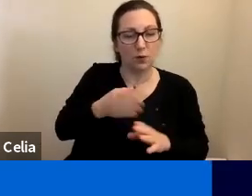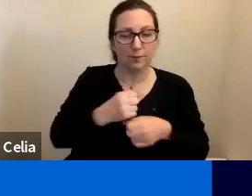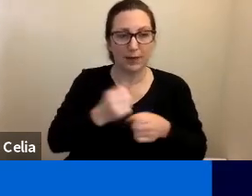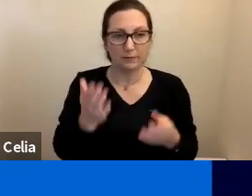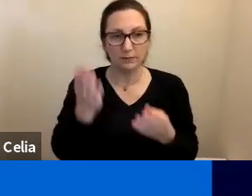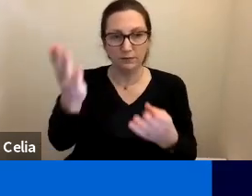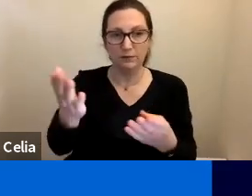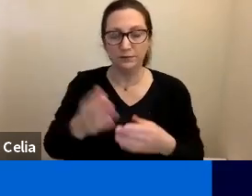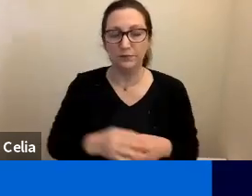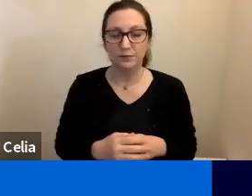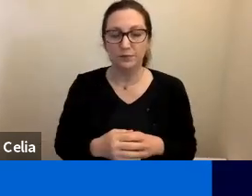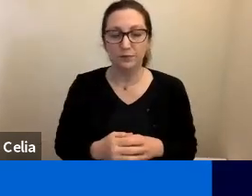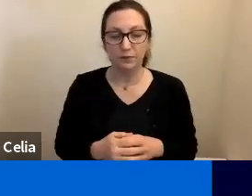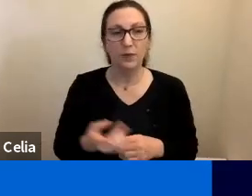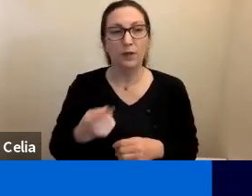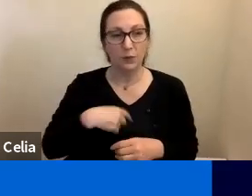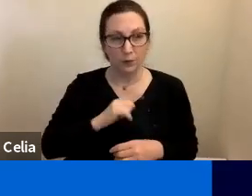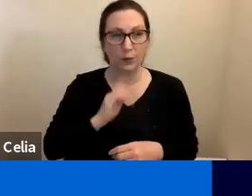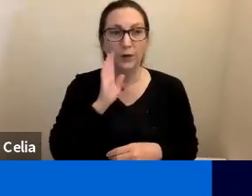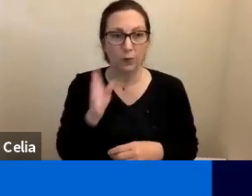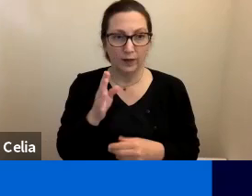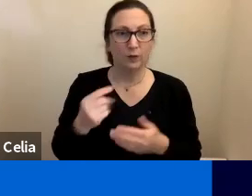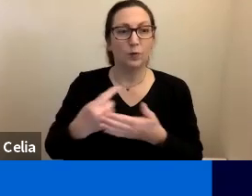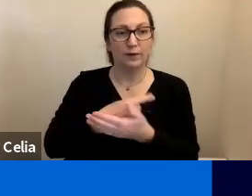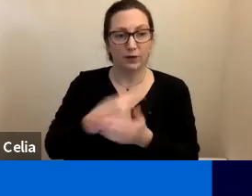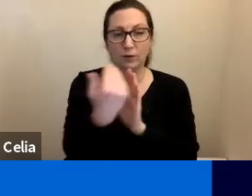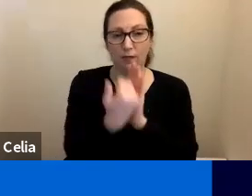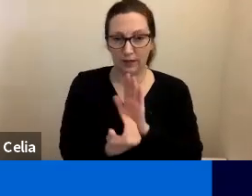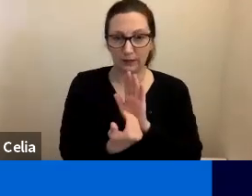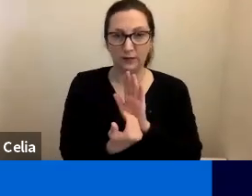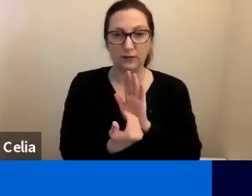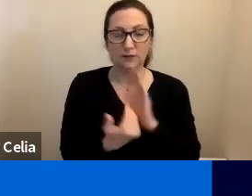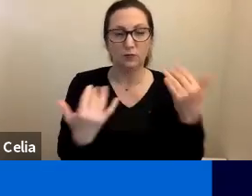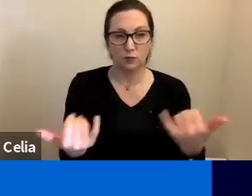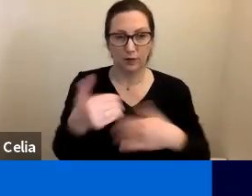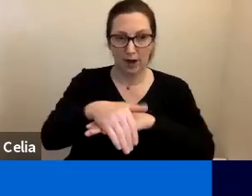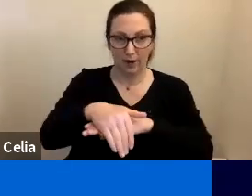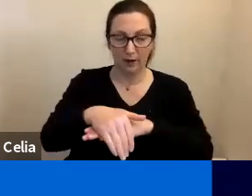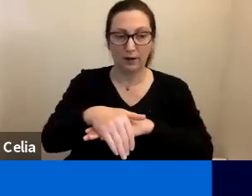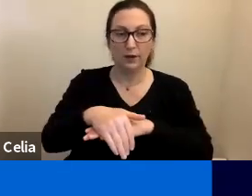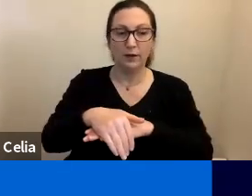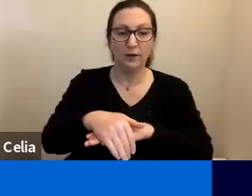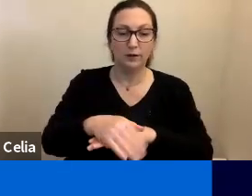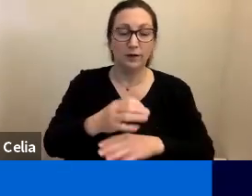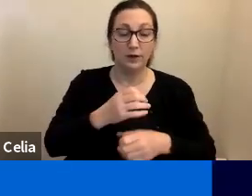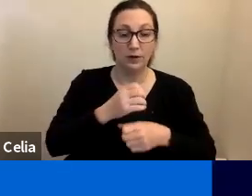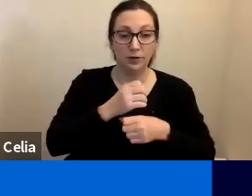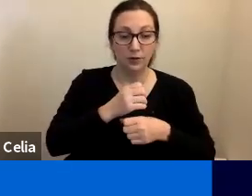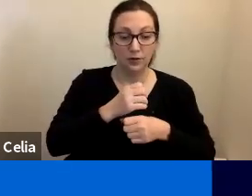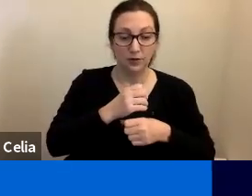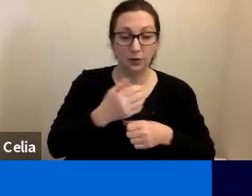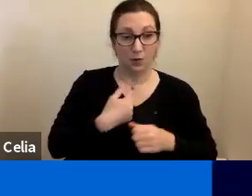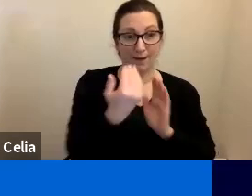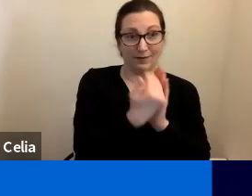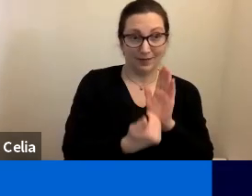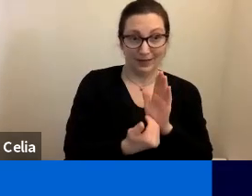we will kind of review the list to make sure both the list that was running since last week,